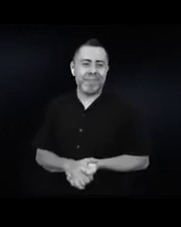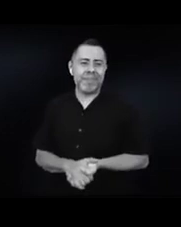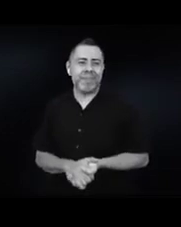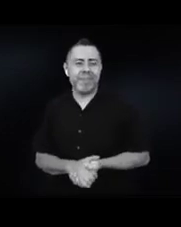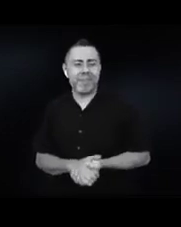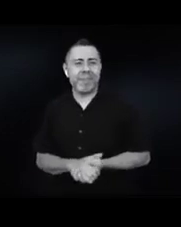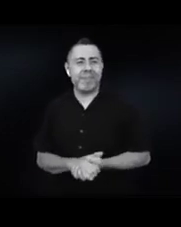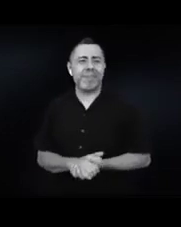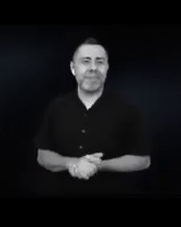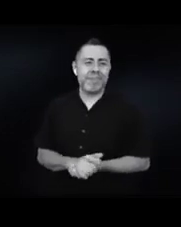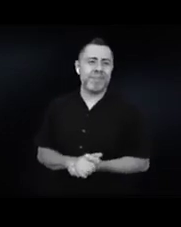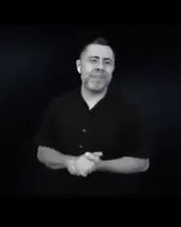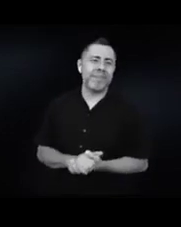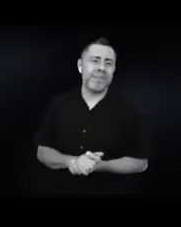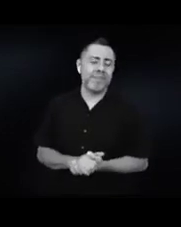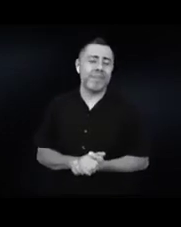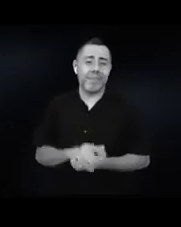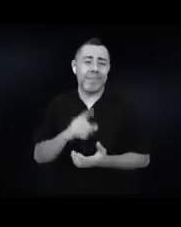you. Loving